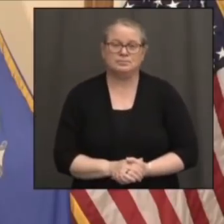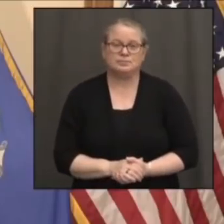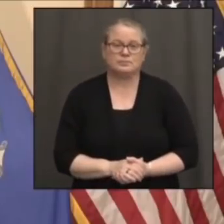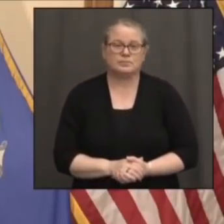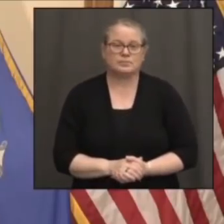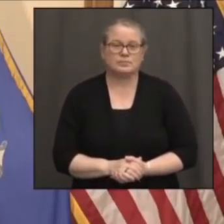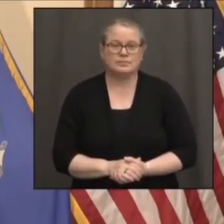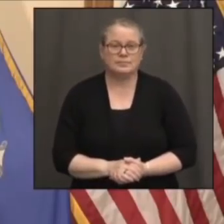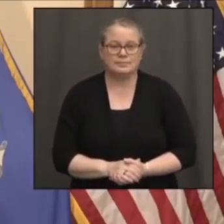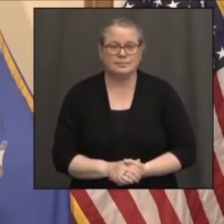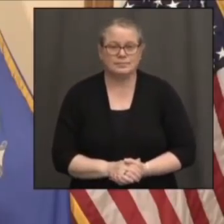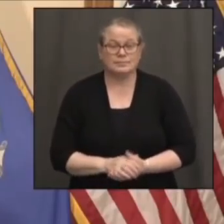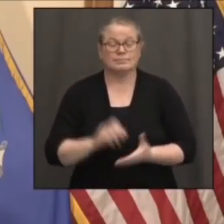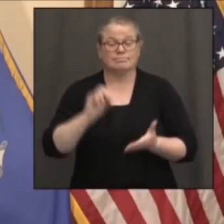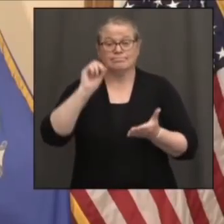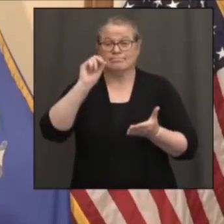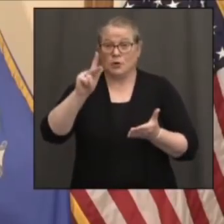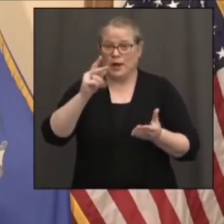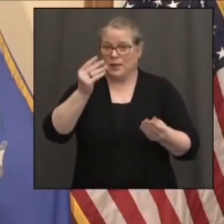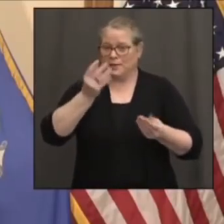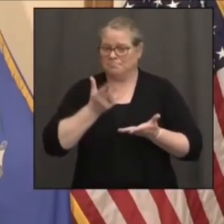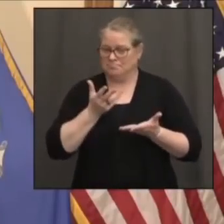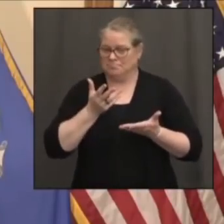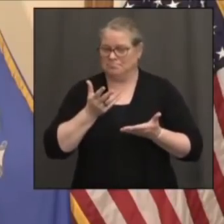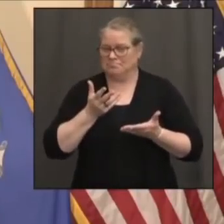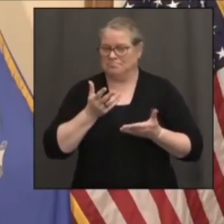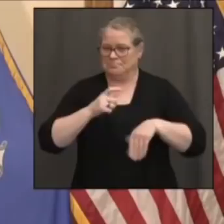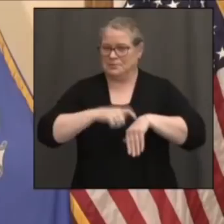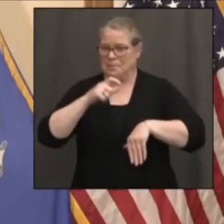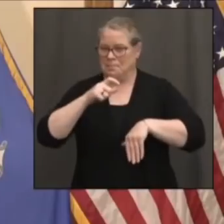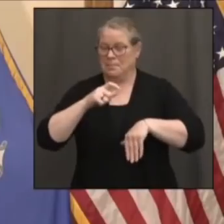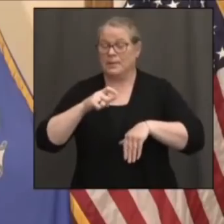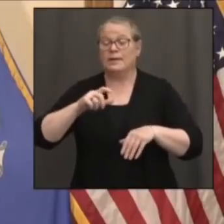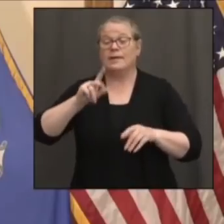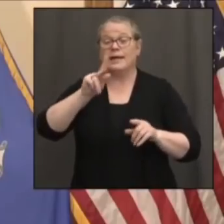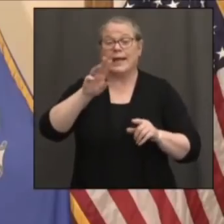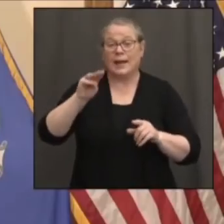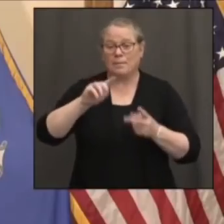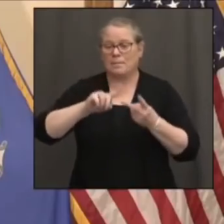All right, I'm getting the signal here. First of all, to Kim and Jeremy and Jackie,